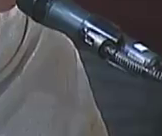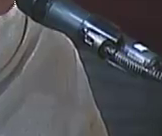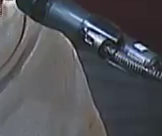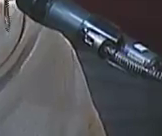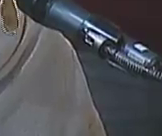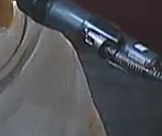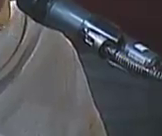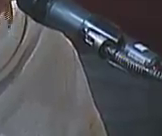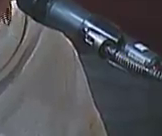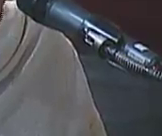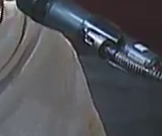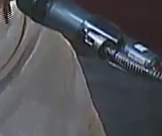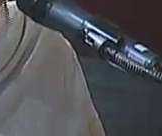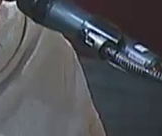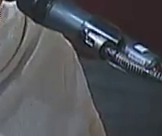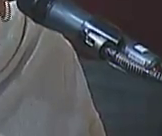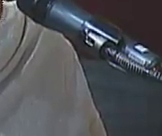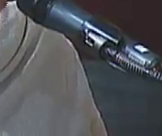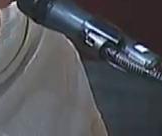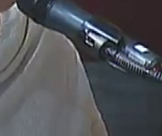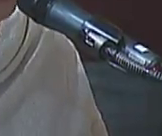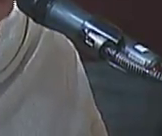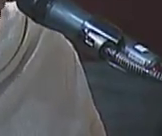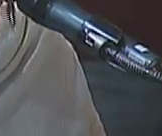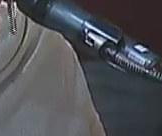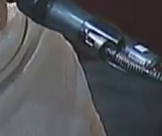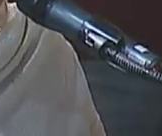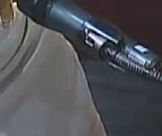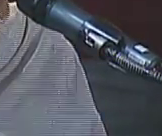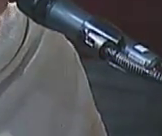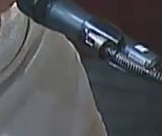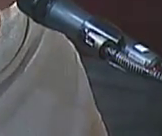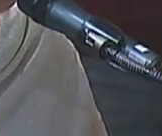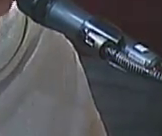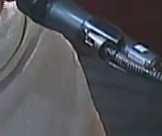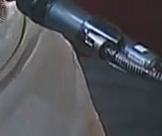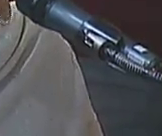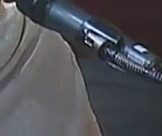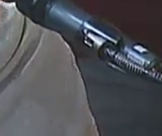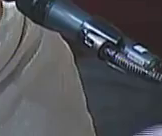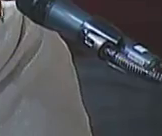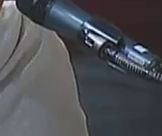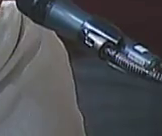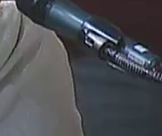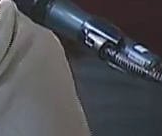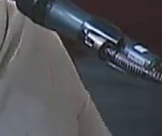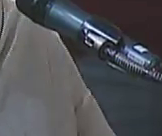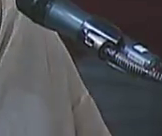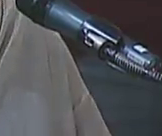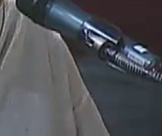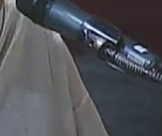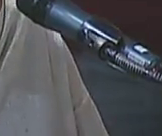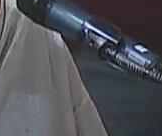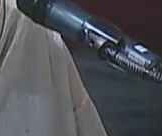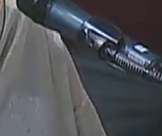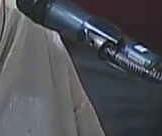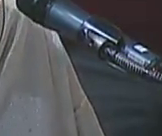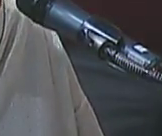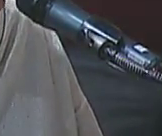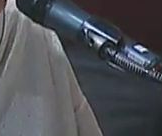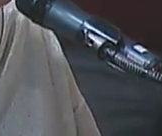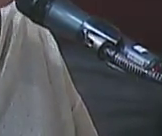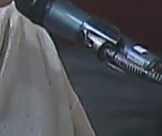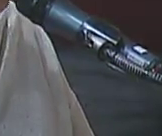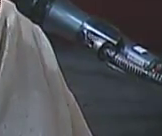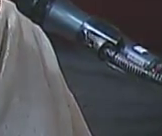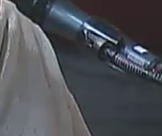in many incredible benefits to thousands of JCPS students with disabilities. Ms. Lee, will you